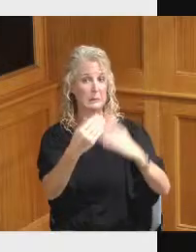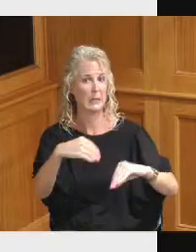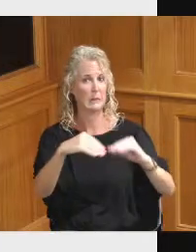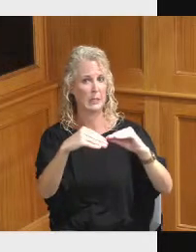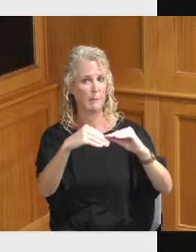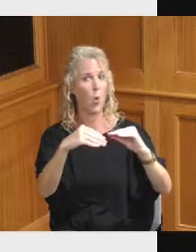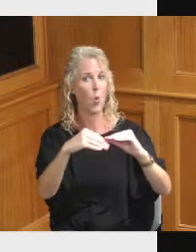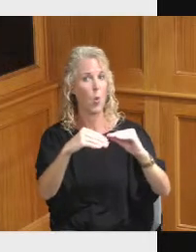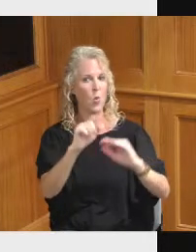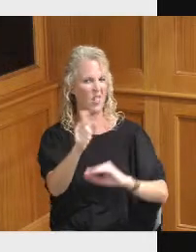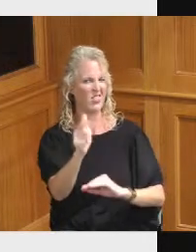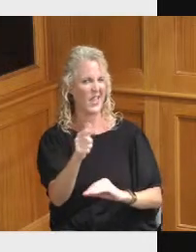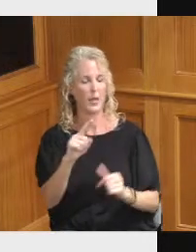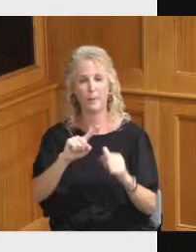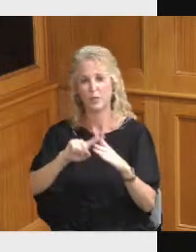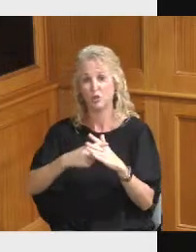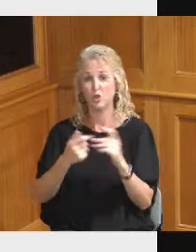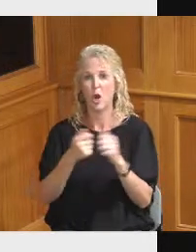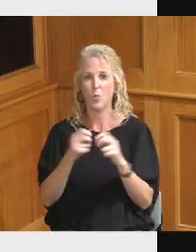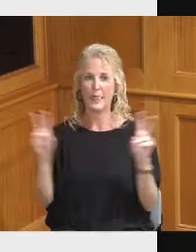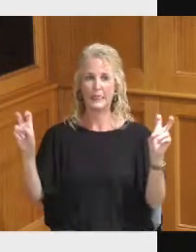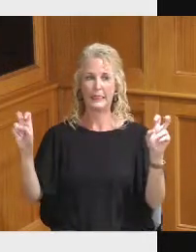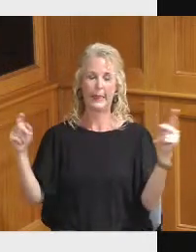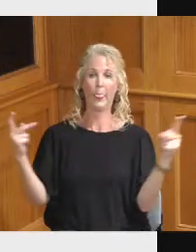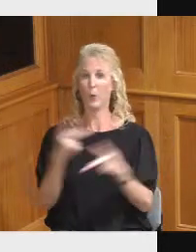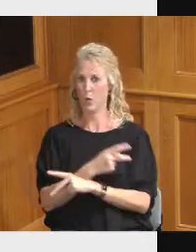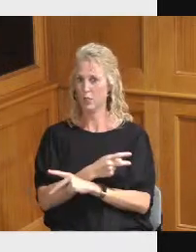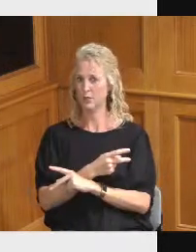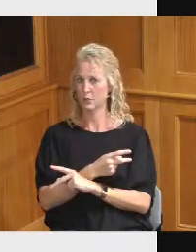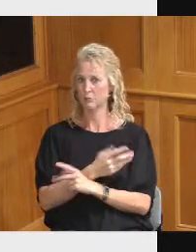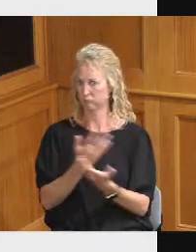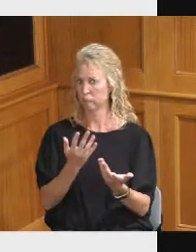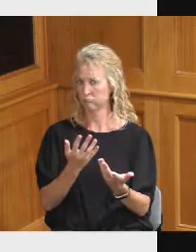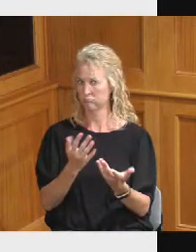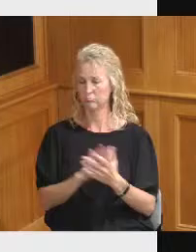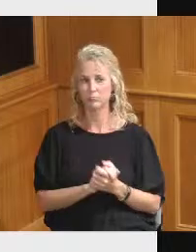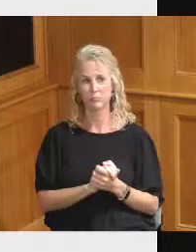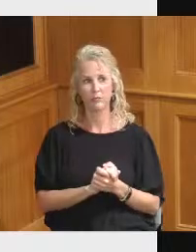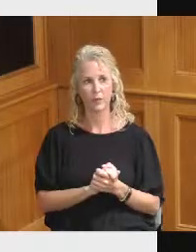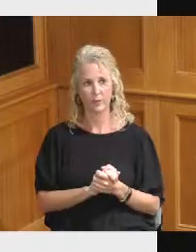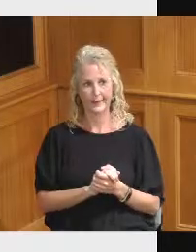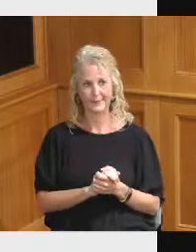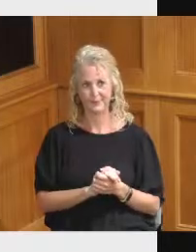but let's do the thing that we can do first.